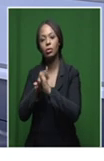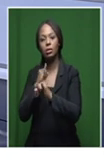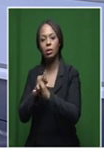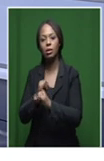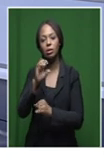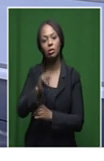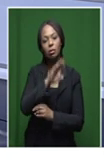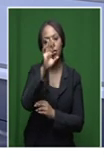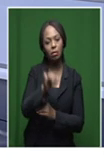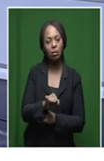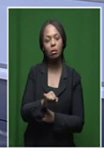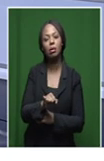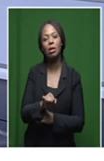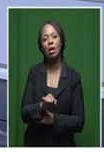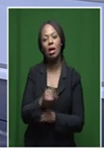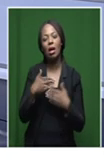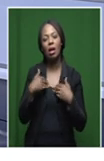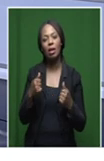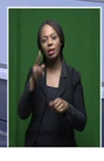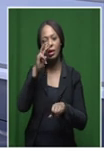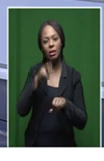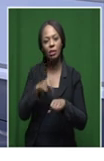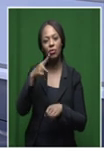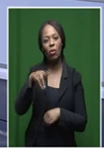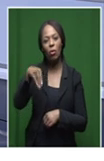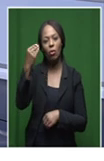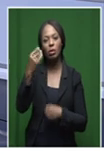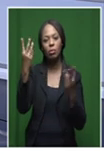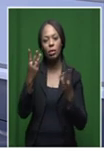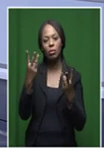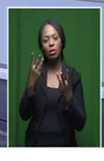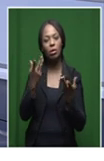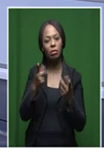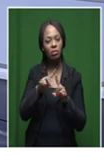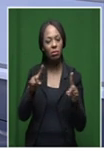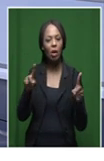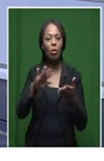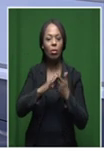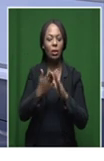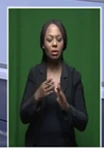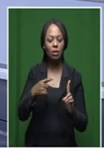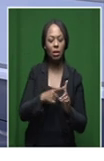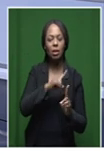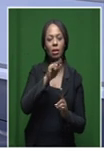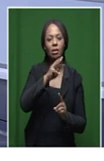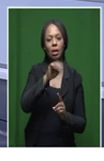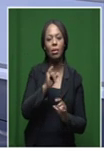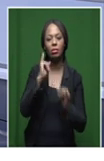not be geared to address these health needs of older people living in communities. Are they? Well, Zama spoke to two elderly